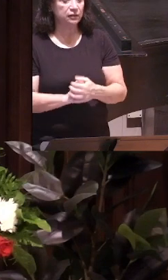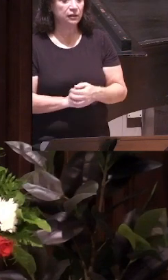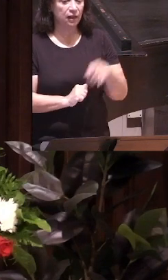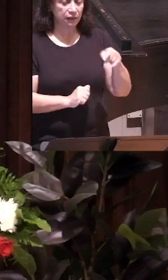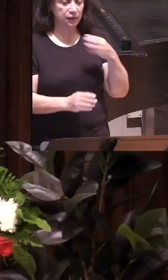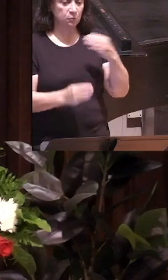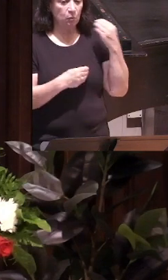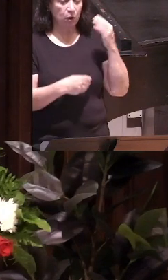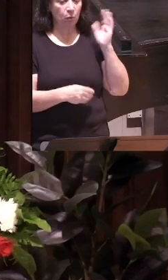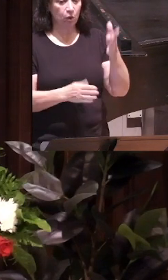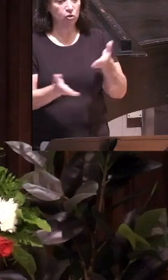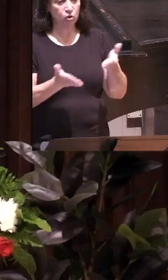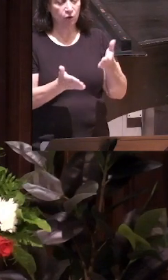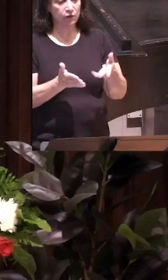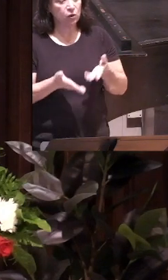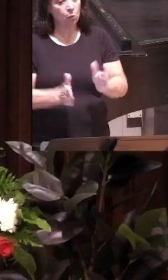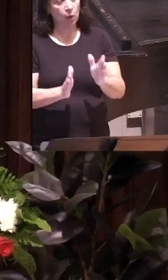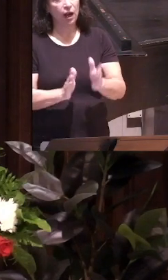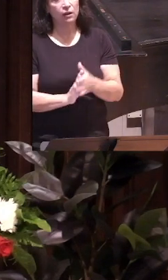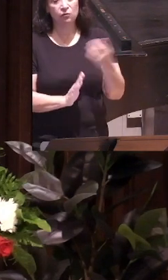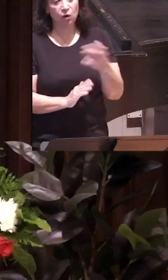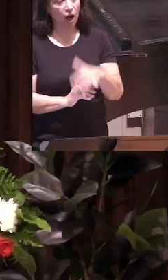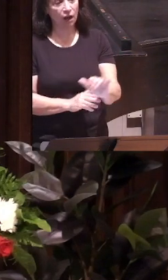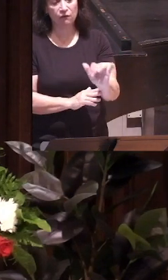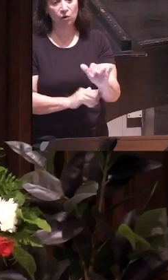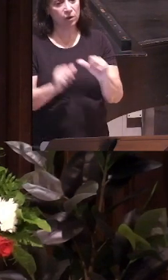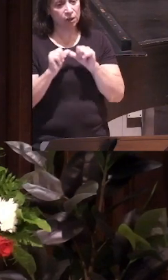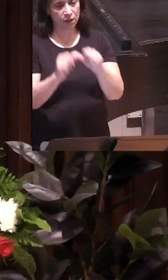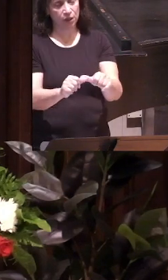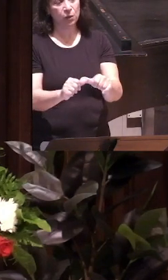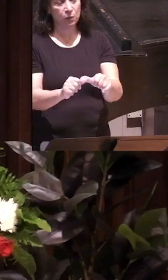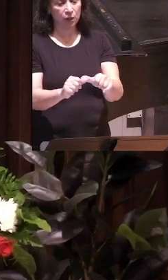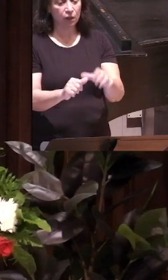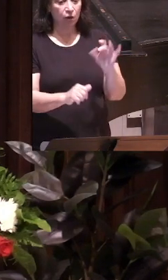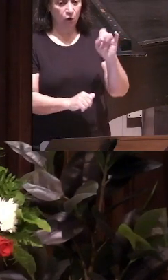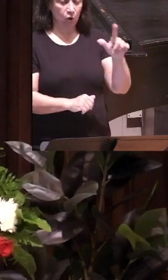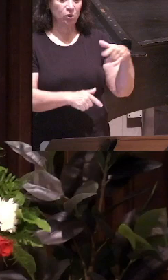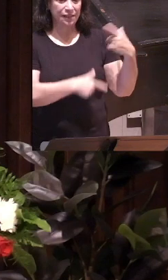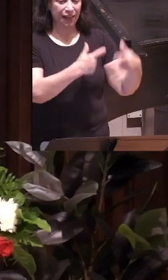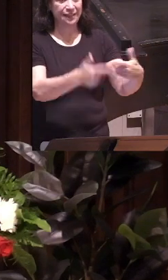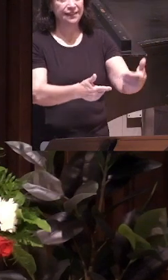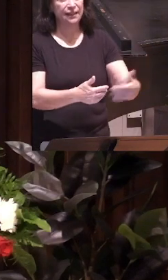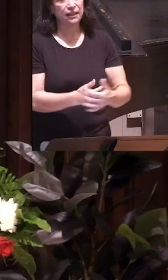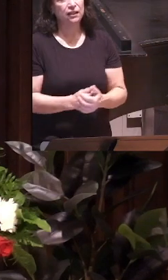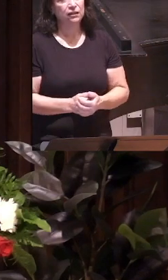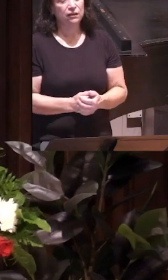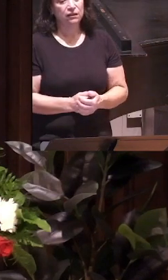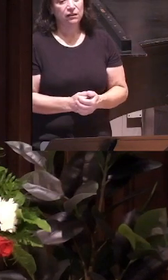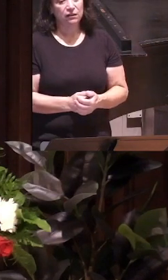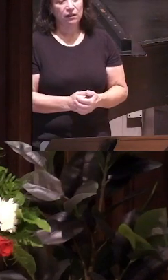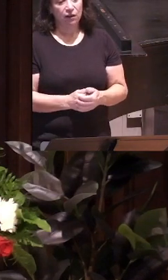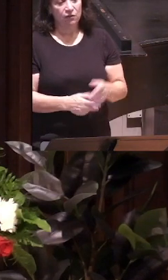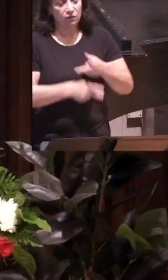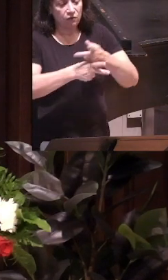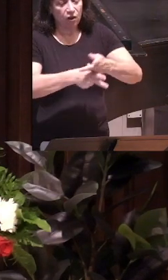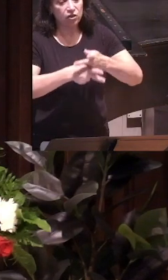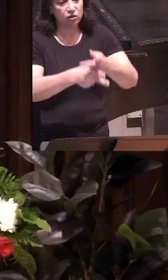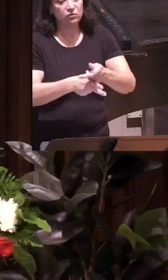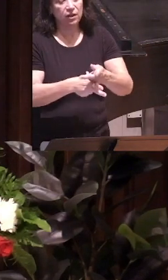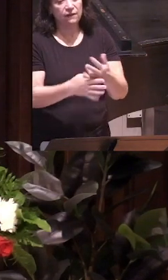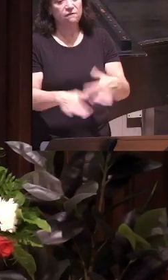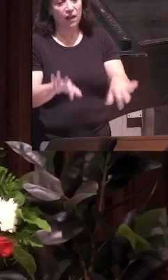This memorial will serve as a way of forever continuing Earl's legacy of fostering values